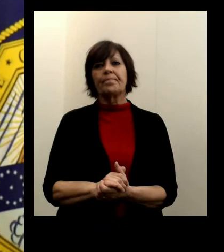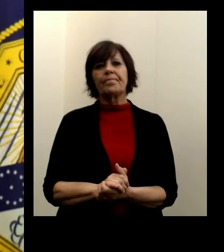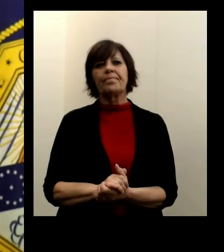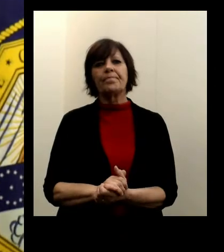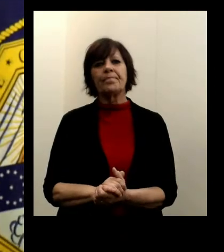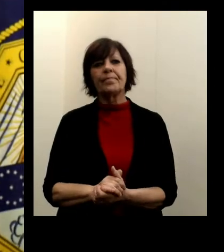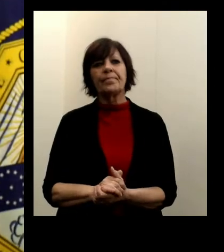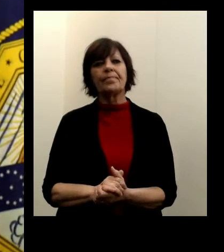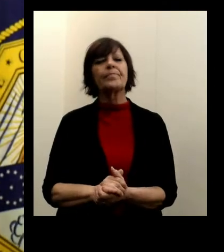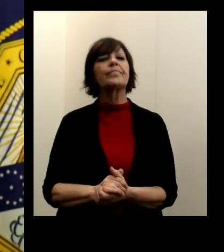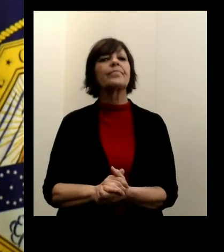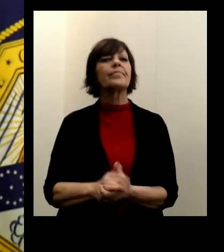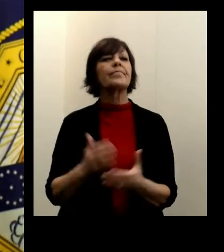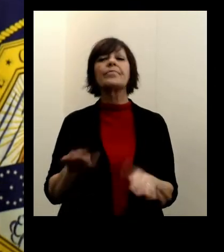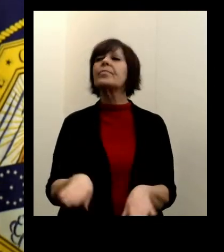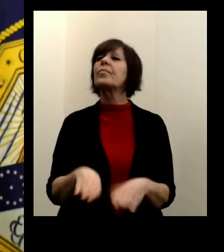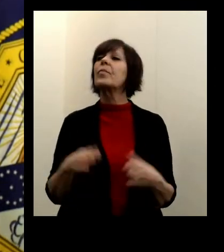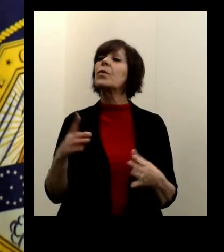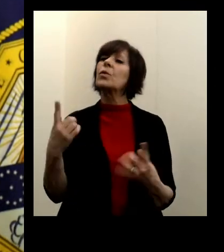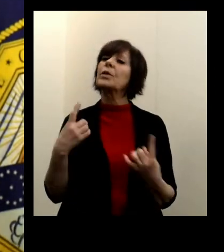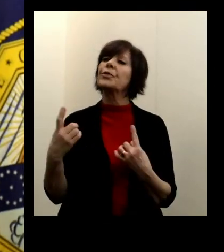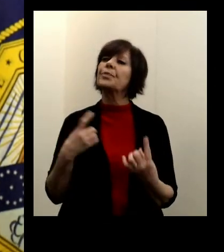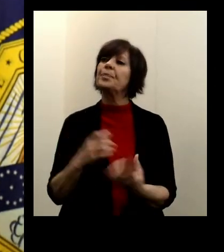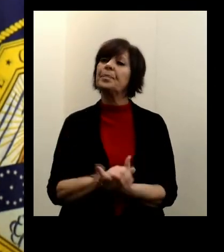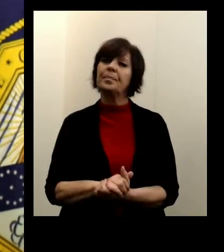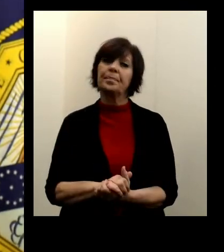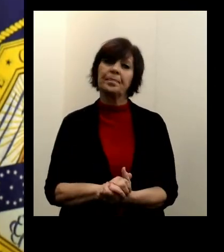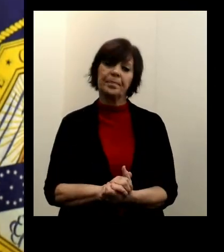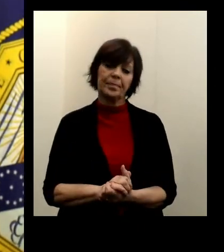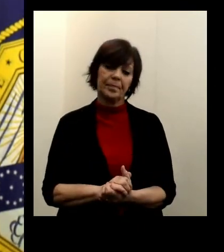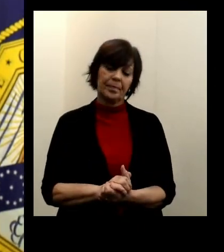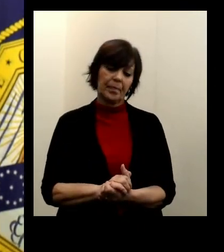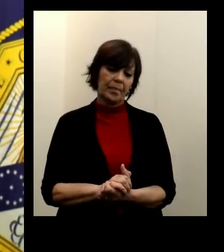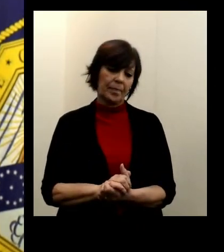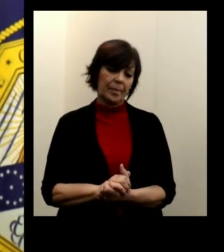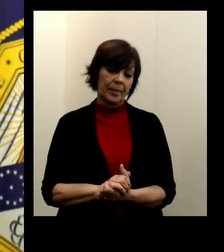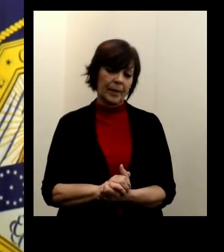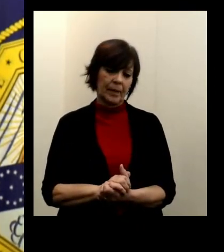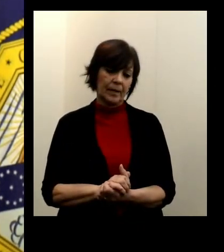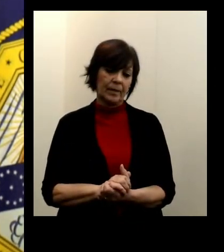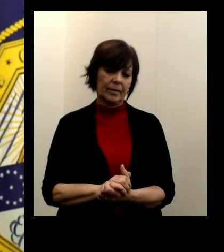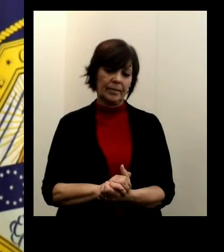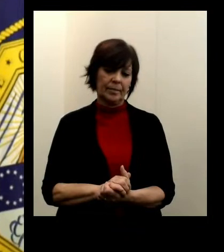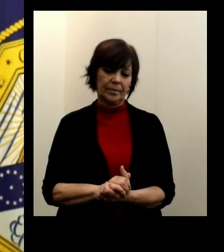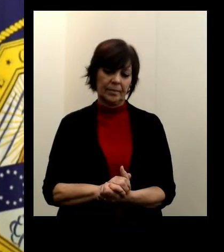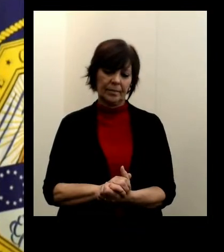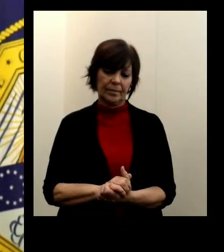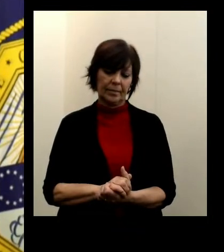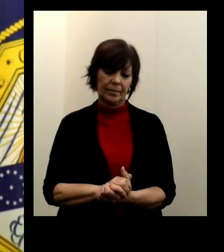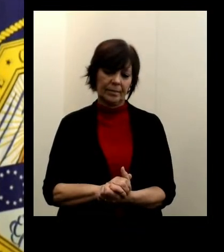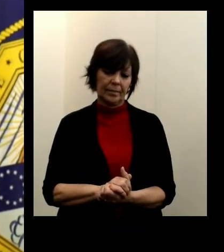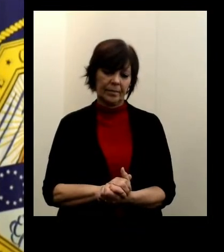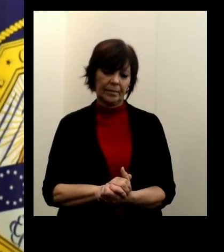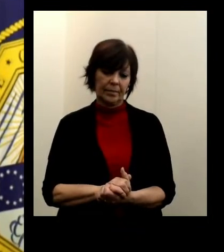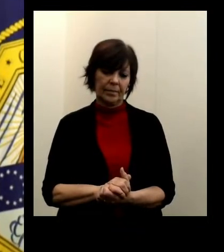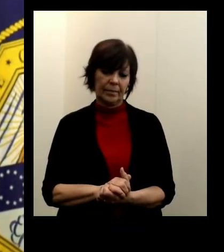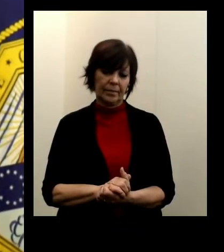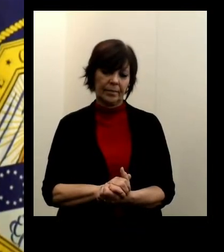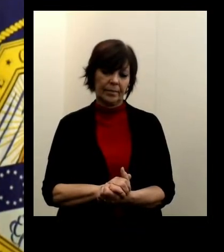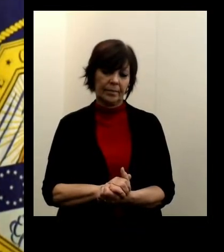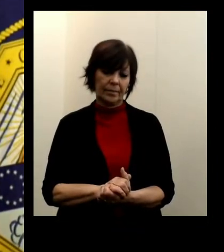Monday. So with that, I'll open it up to questions, and we'll start with the B News, Ethan Powers.